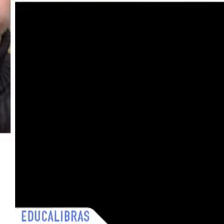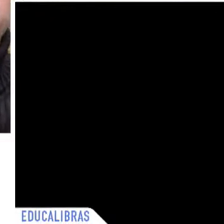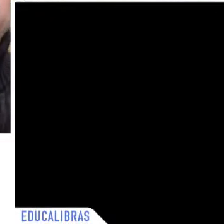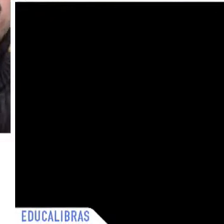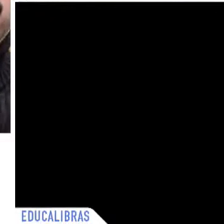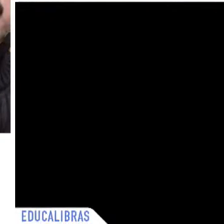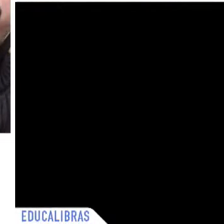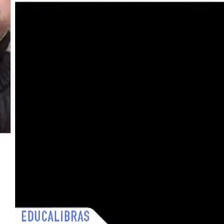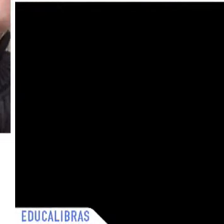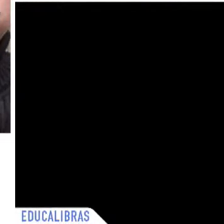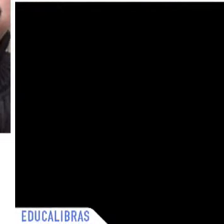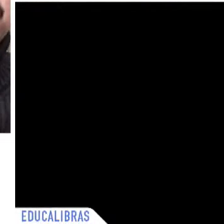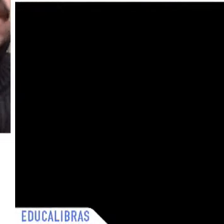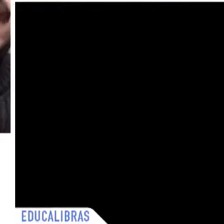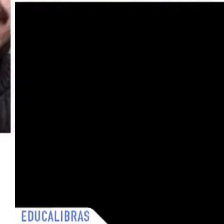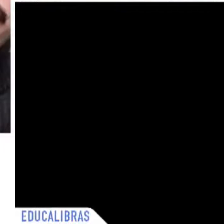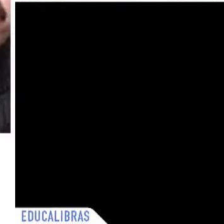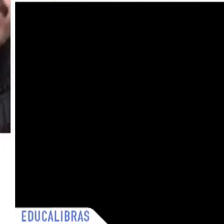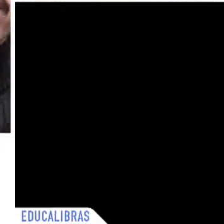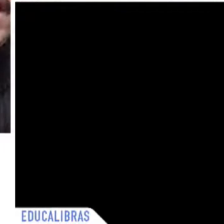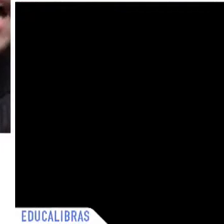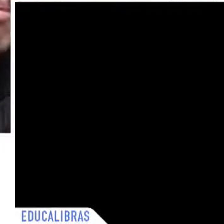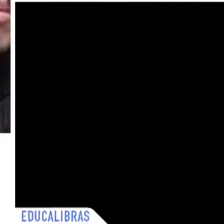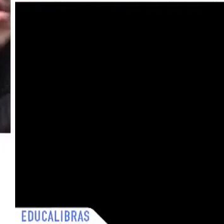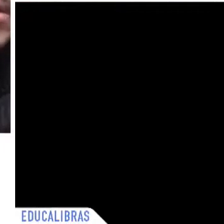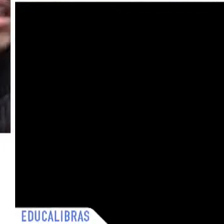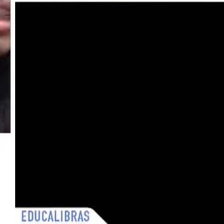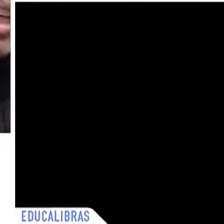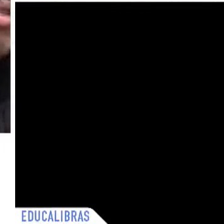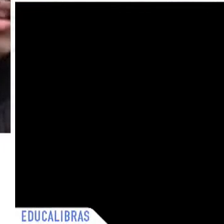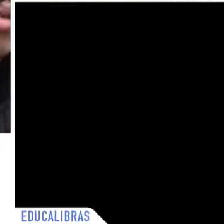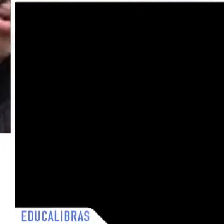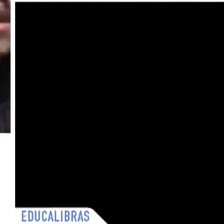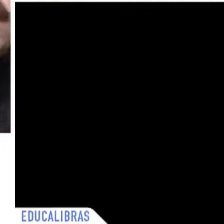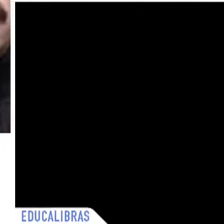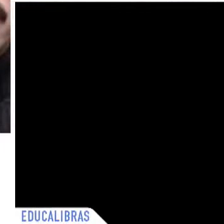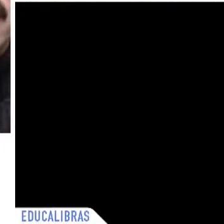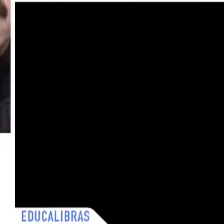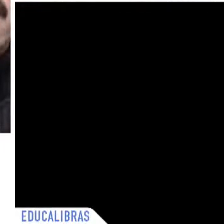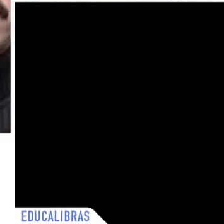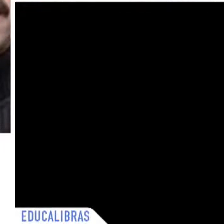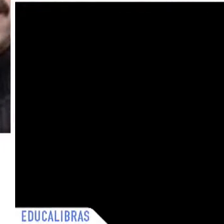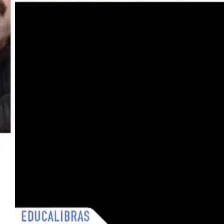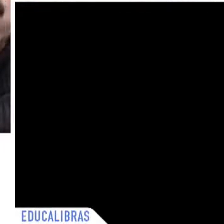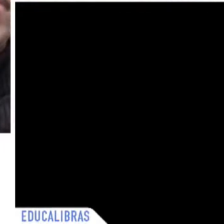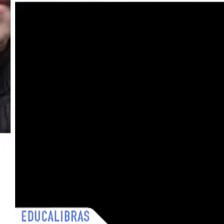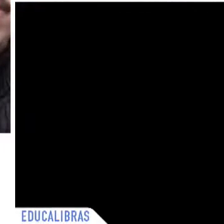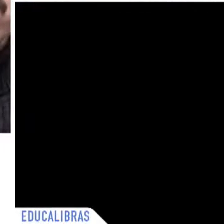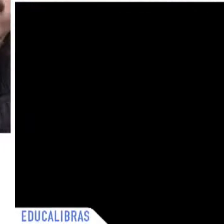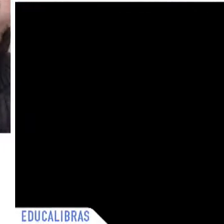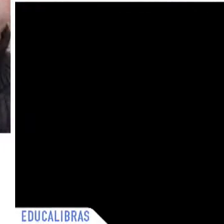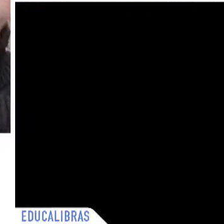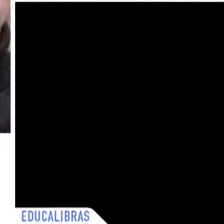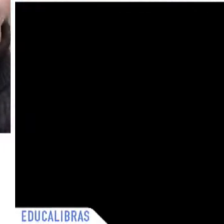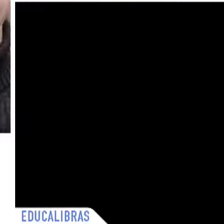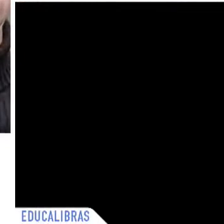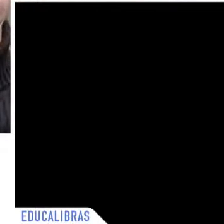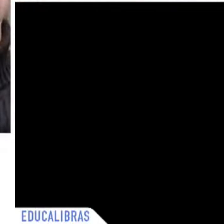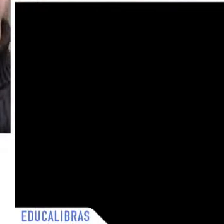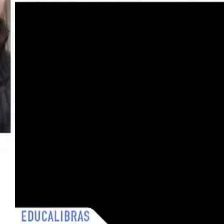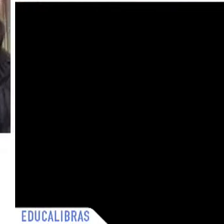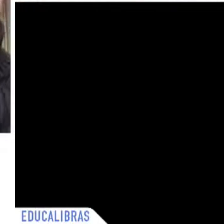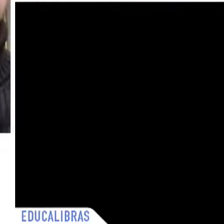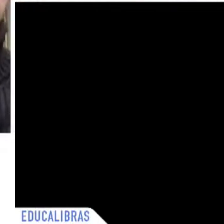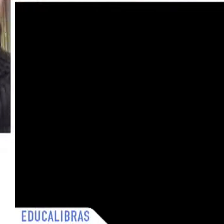take that point to ask Nina a question about the use of social media